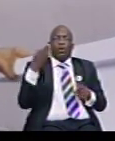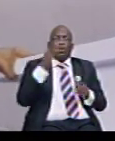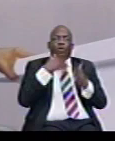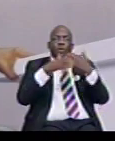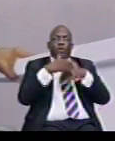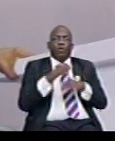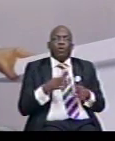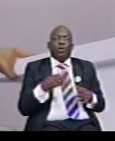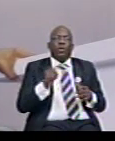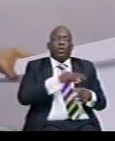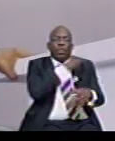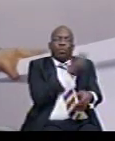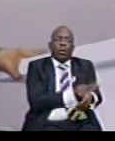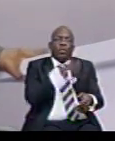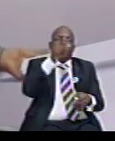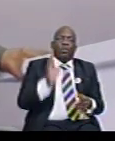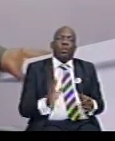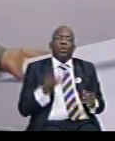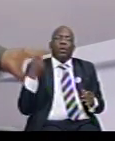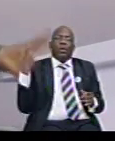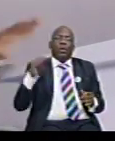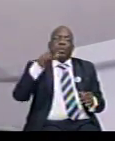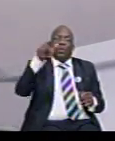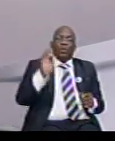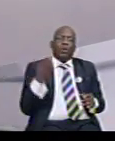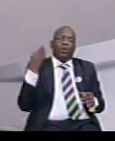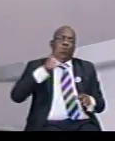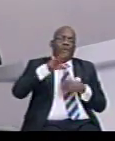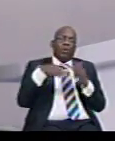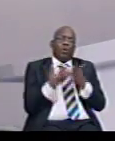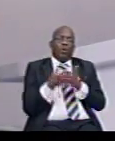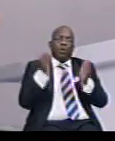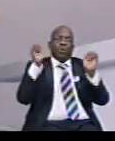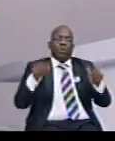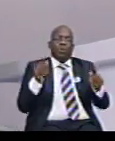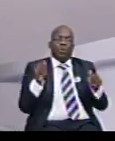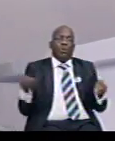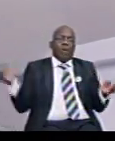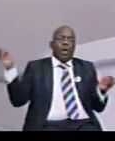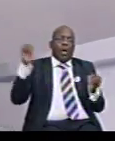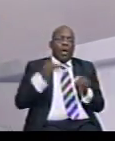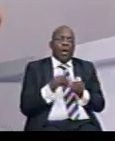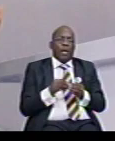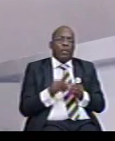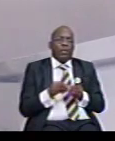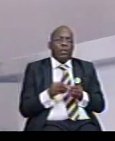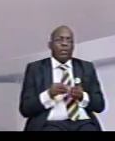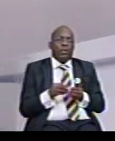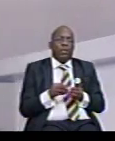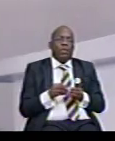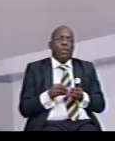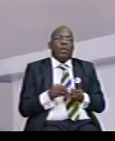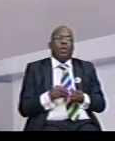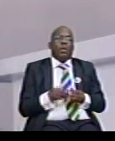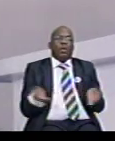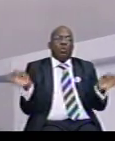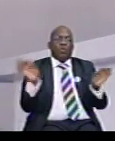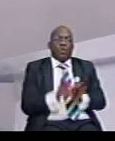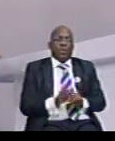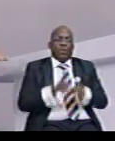God, the God of all possibilities, add virtue, value,